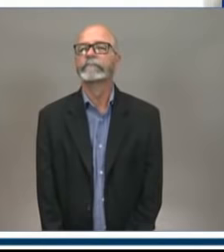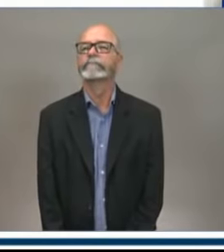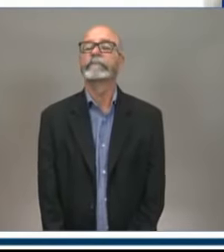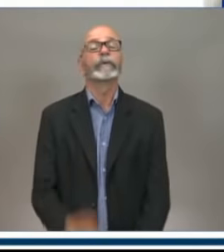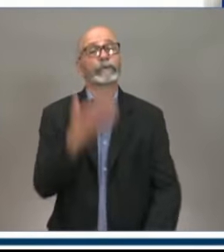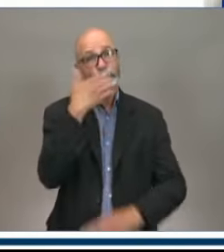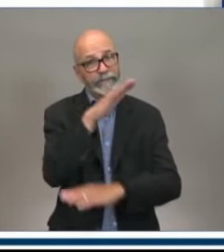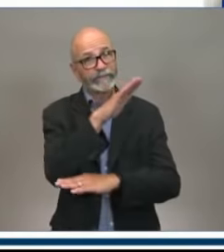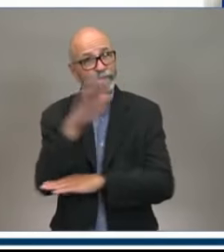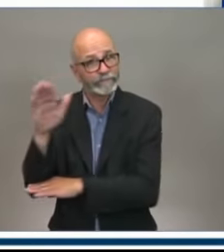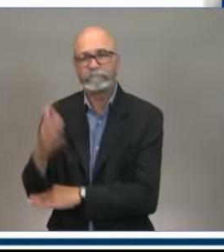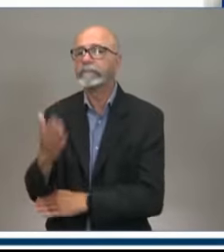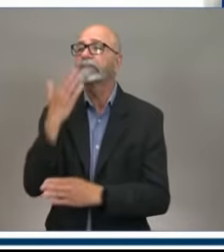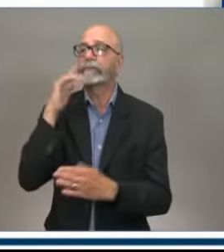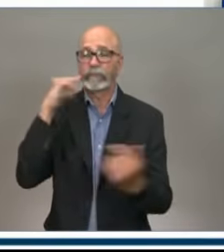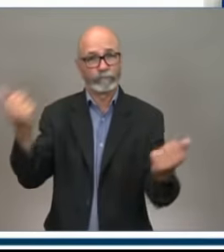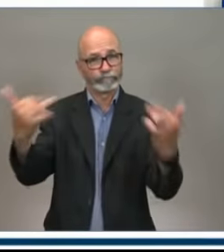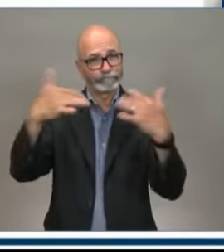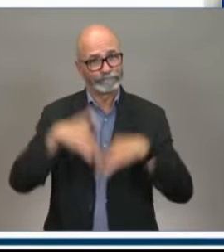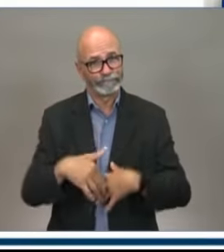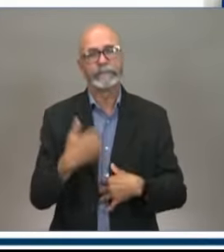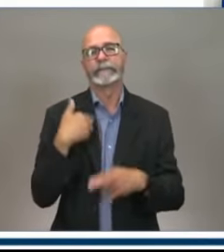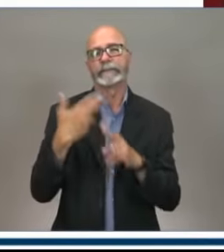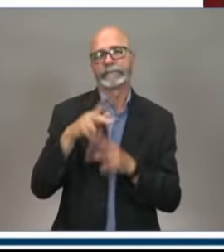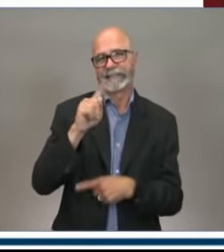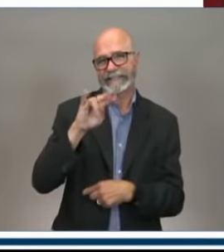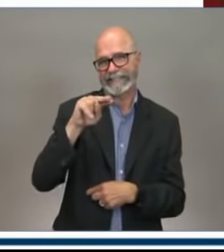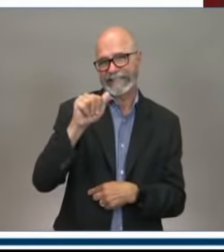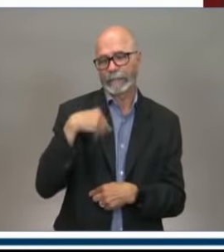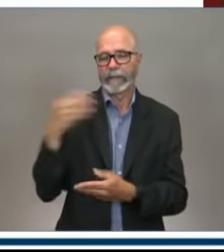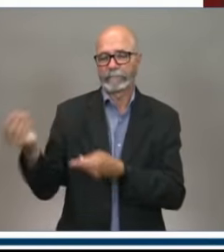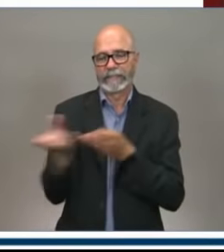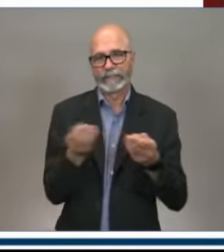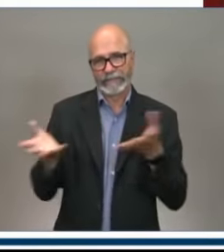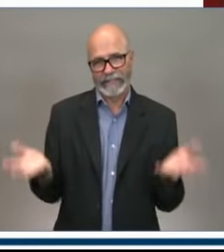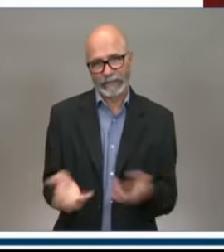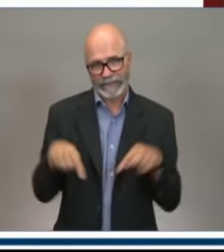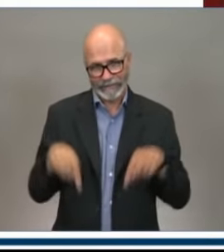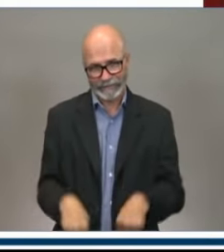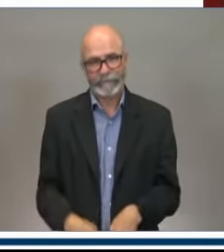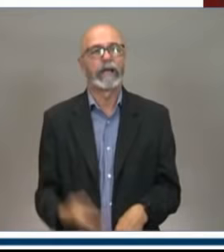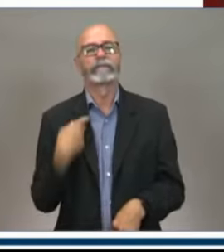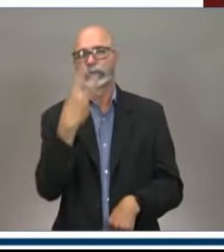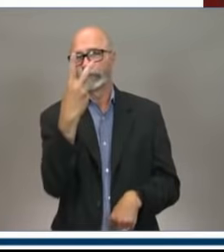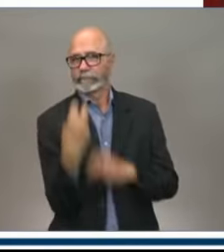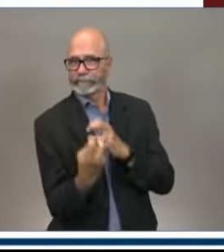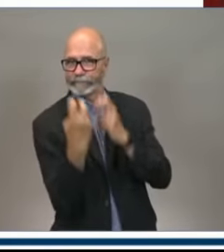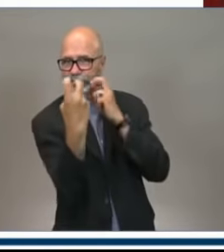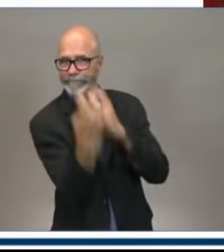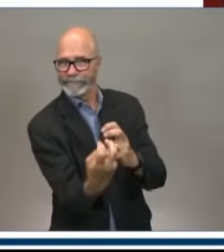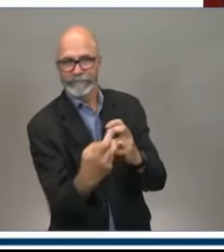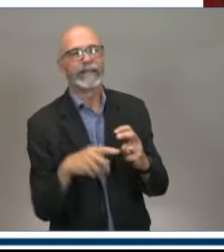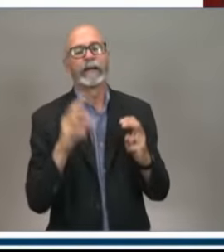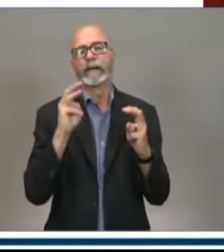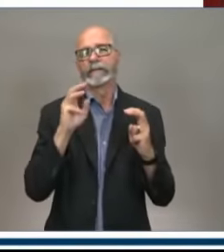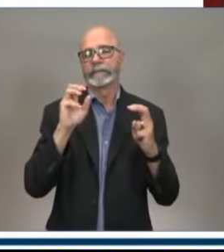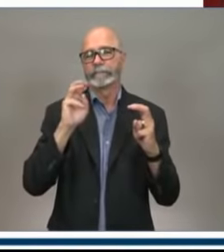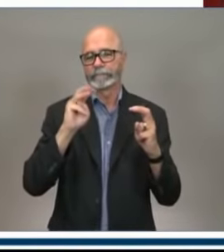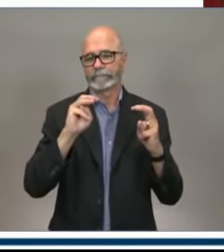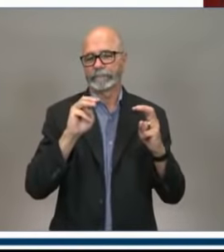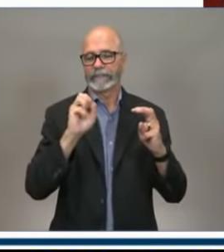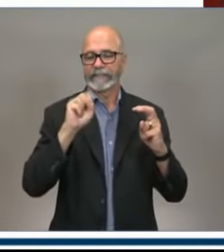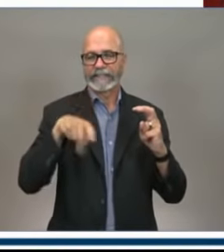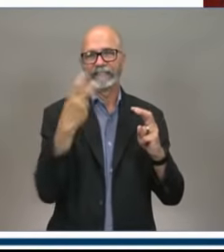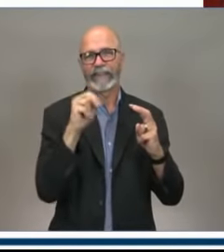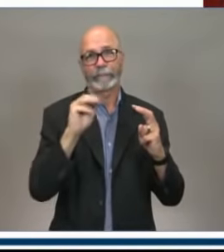Good afternoon, and thank you for joining us. My name is Tina Tebow, and I will be your moderator for this afternoon's news conference. Joining us today, the Honourable Stephen McNeil, Premier for the